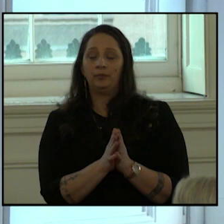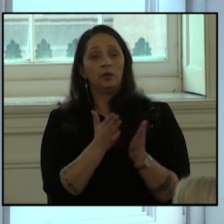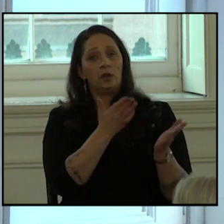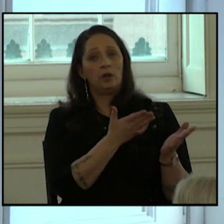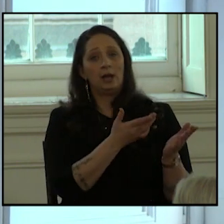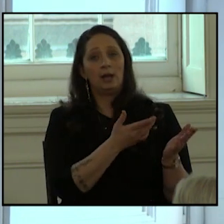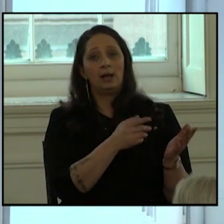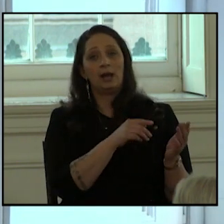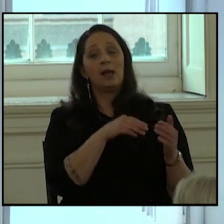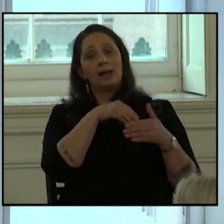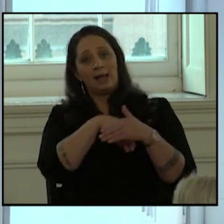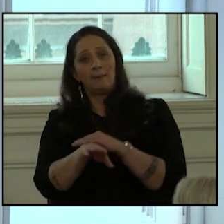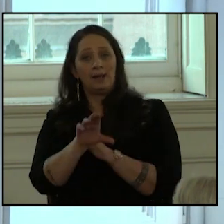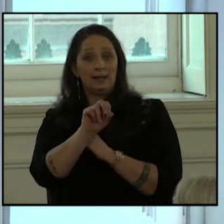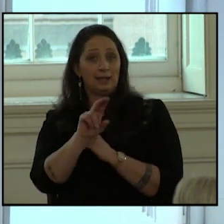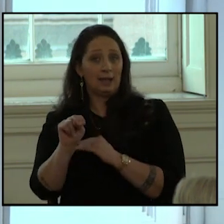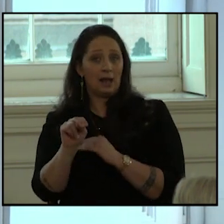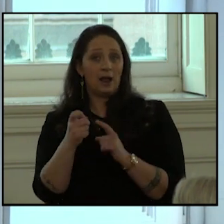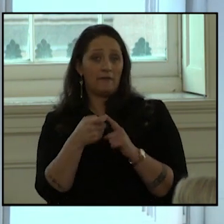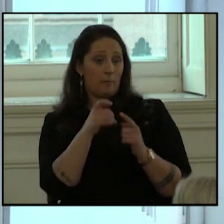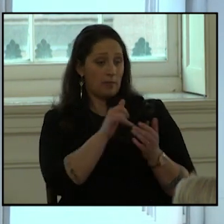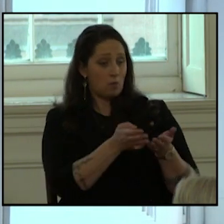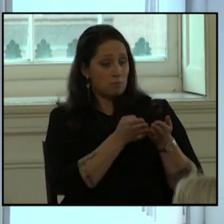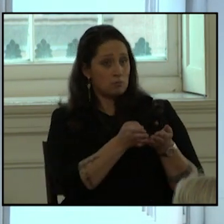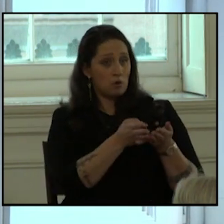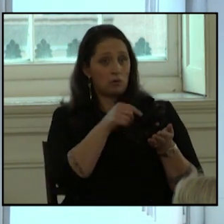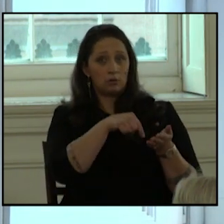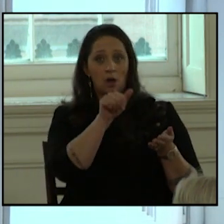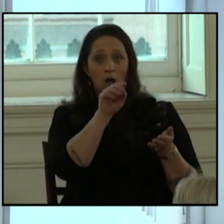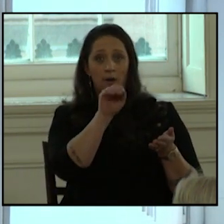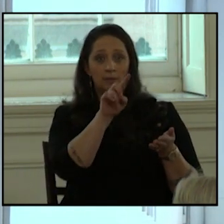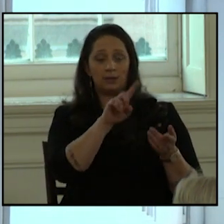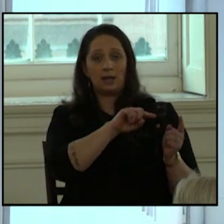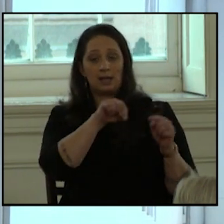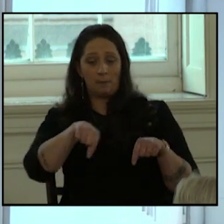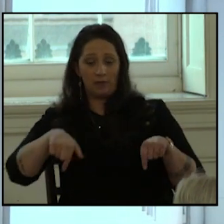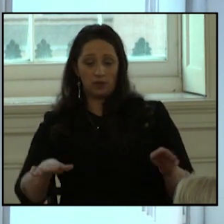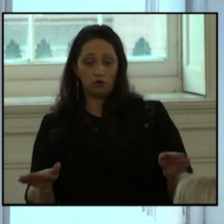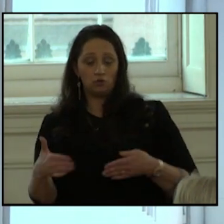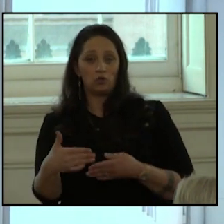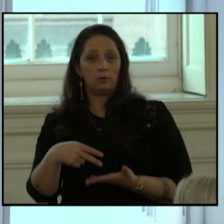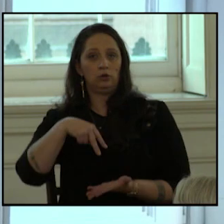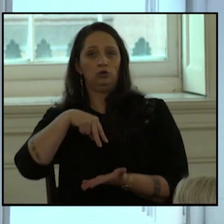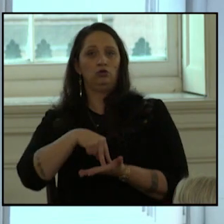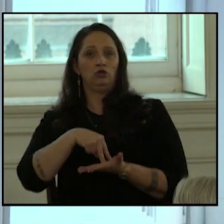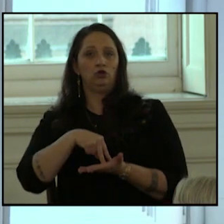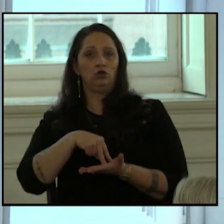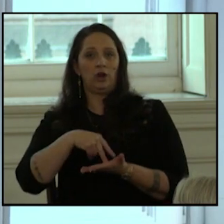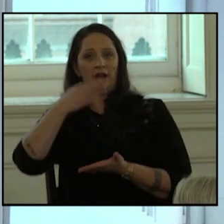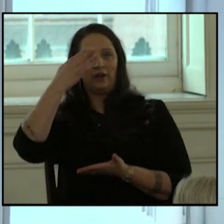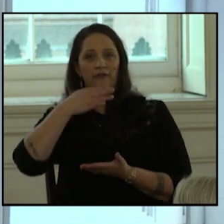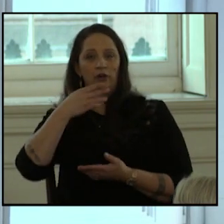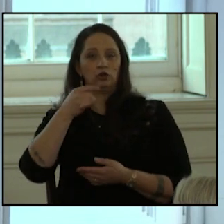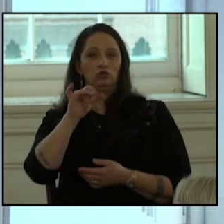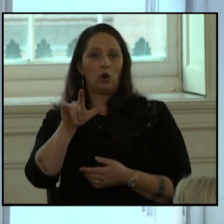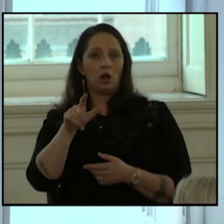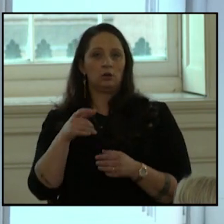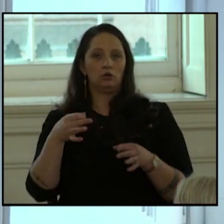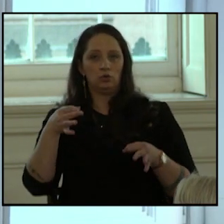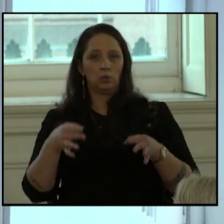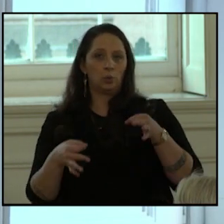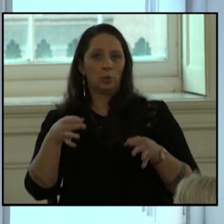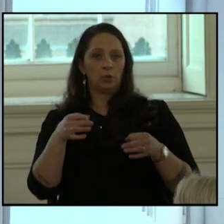brought into Connecticut from the Amistad came to this room and stood trial. They had to